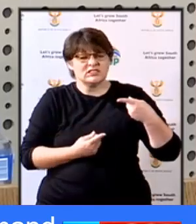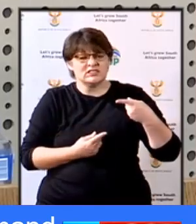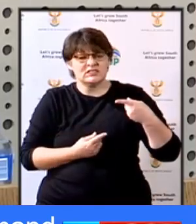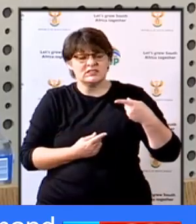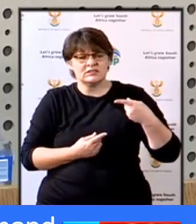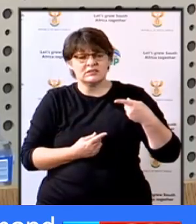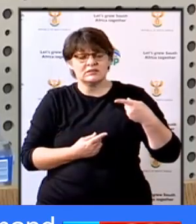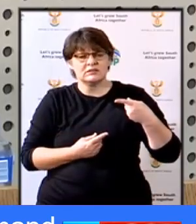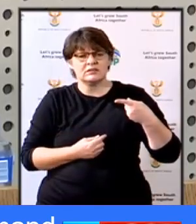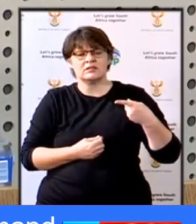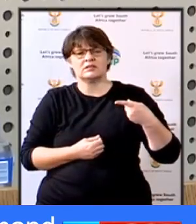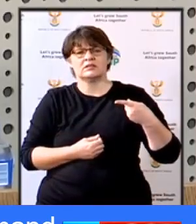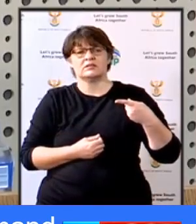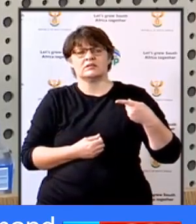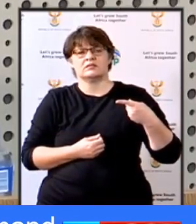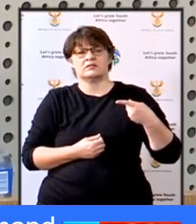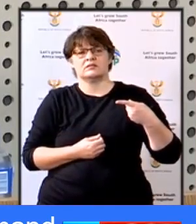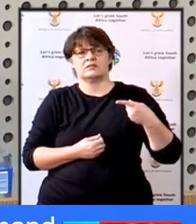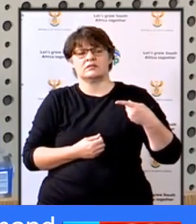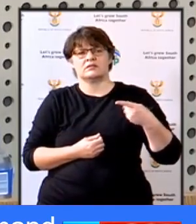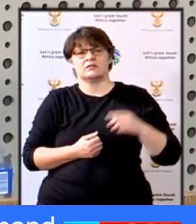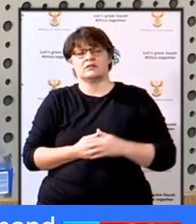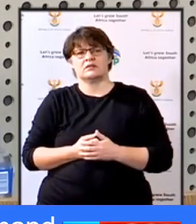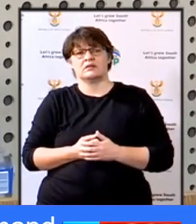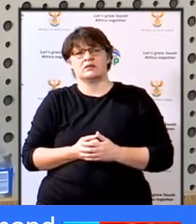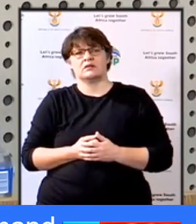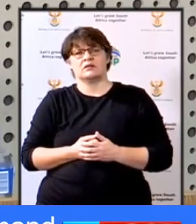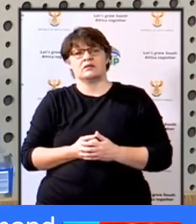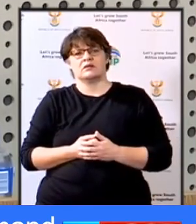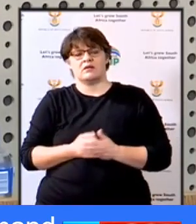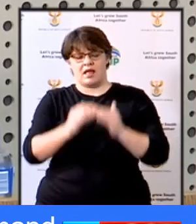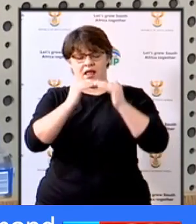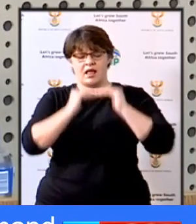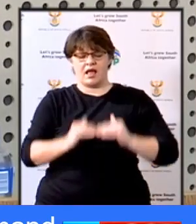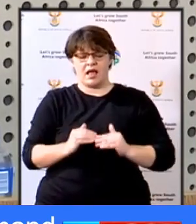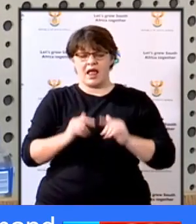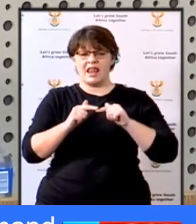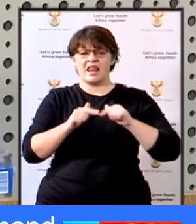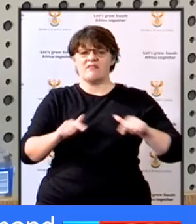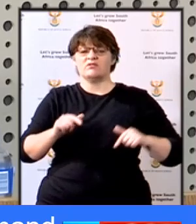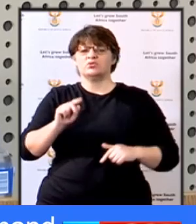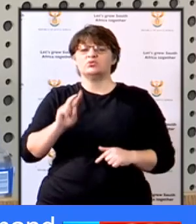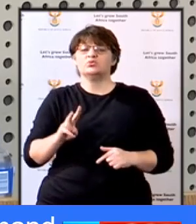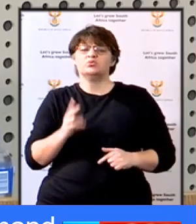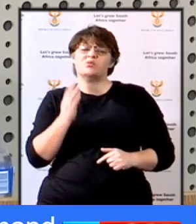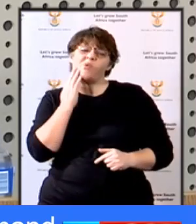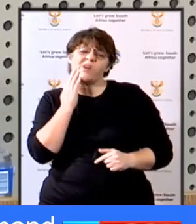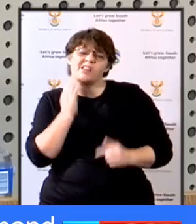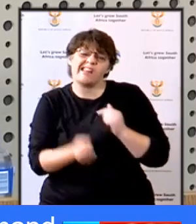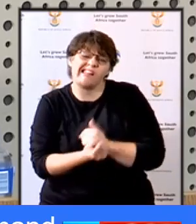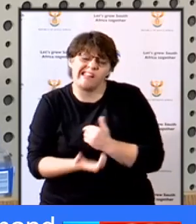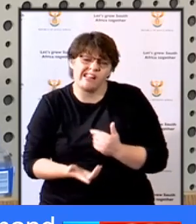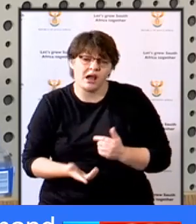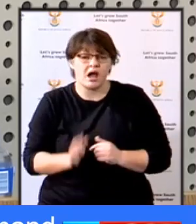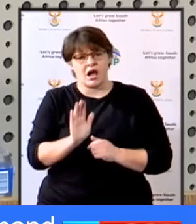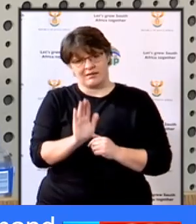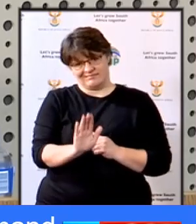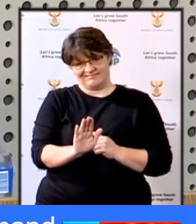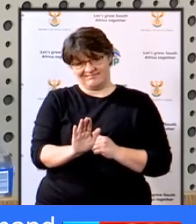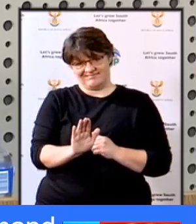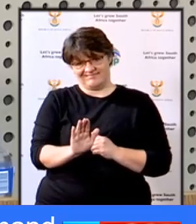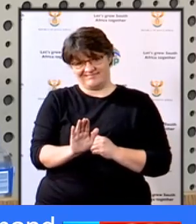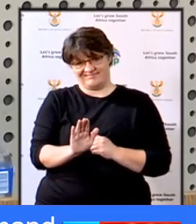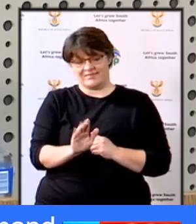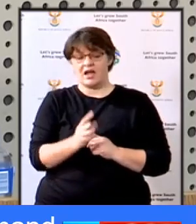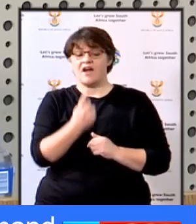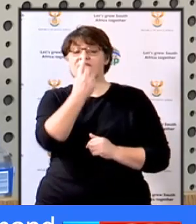is there's projection of when we are going to level 2. I think we're just going to enter level 3